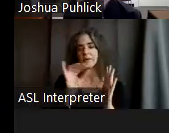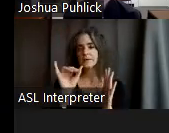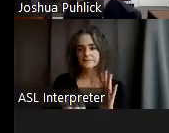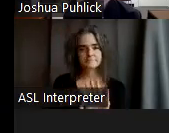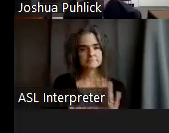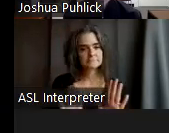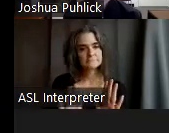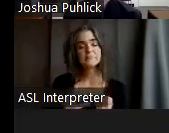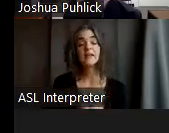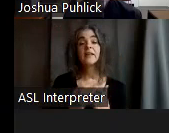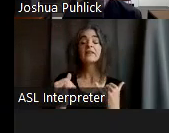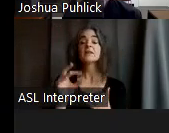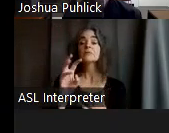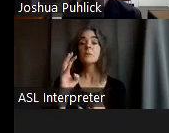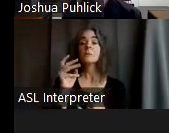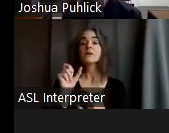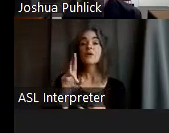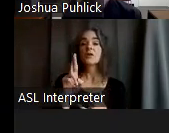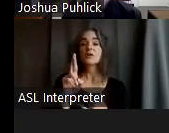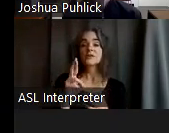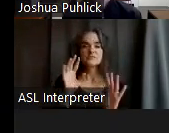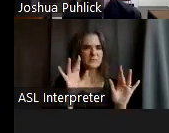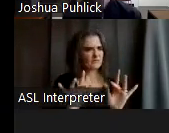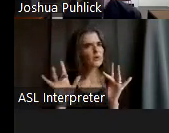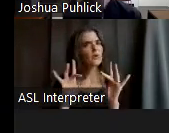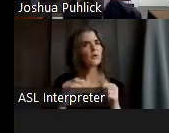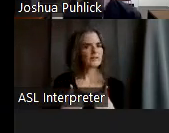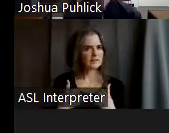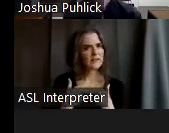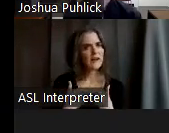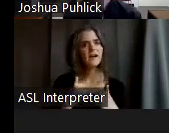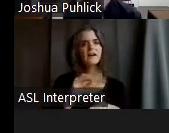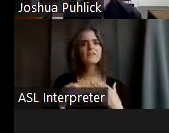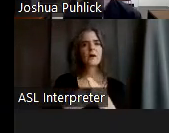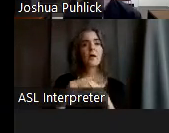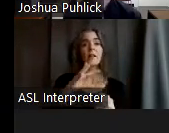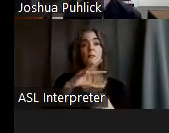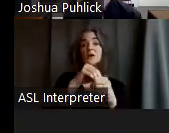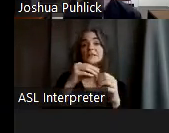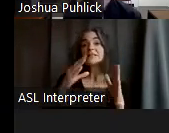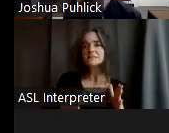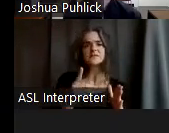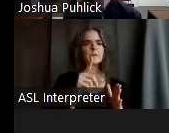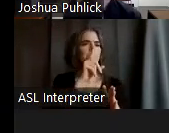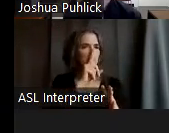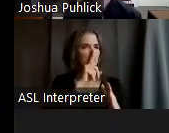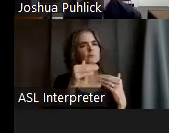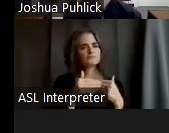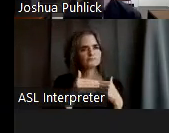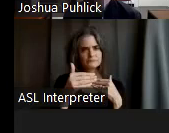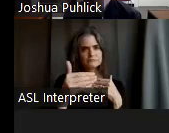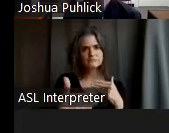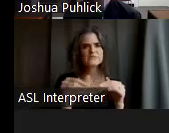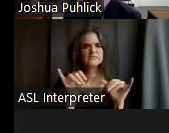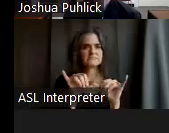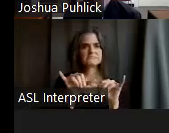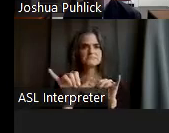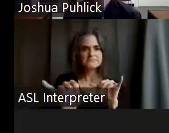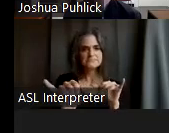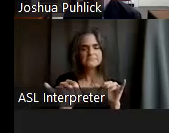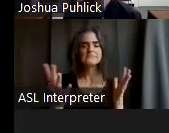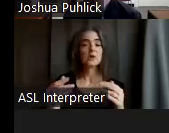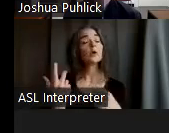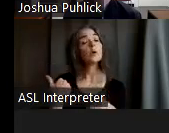This webinar is being recorded live and all participants have been muted, and it will remain that way for the duration of the webinar, but we do